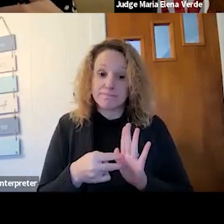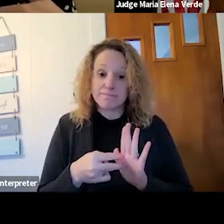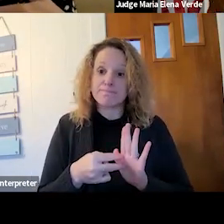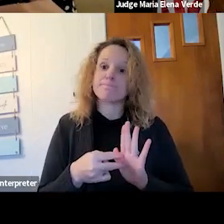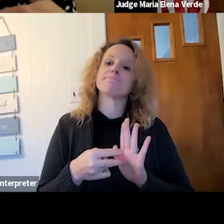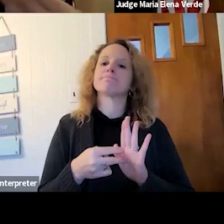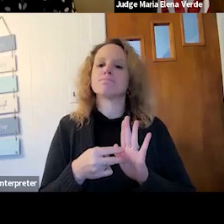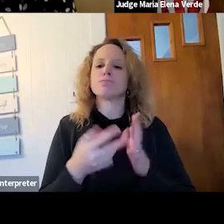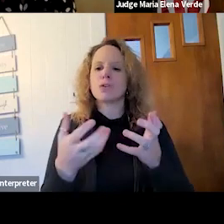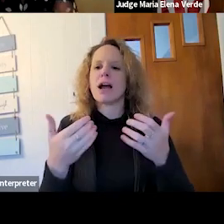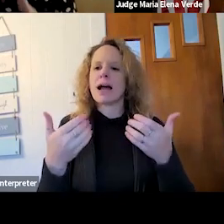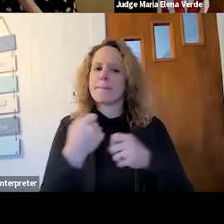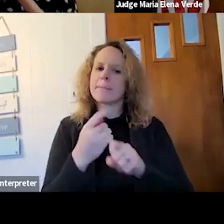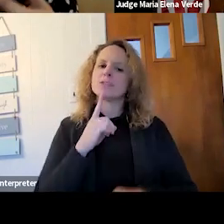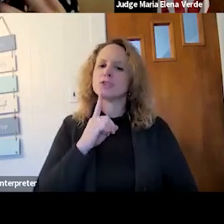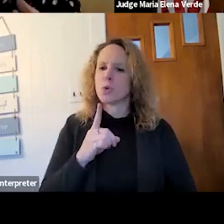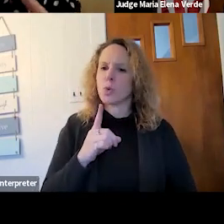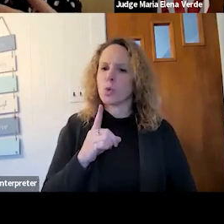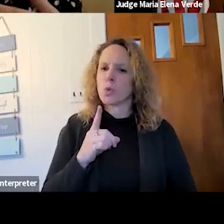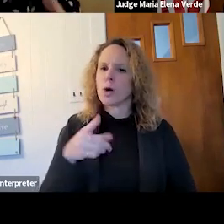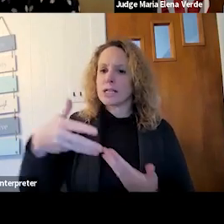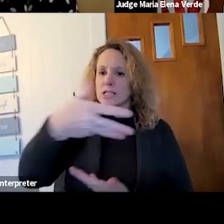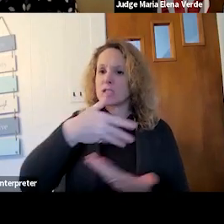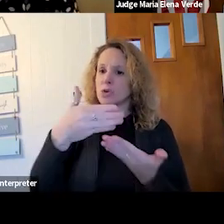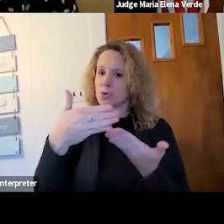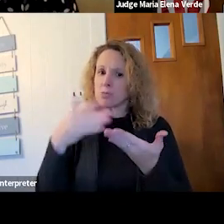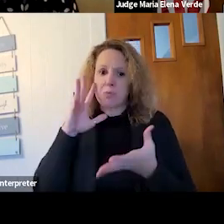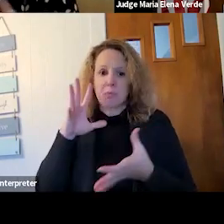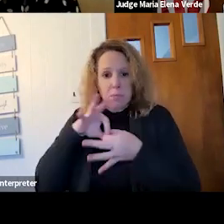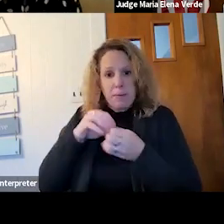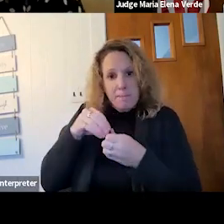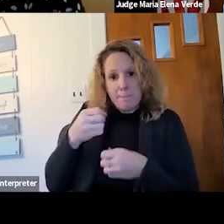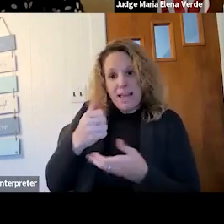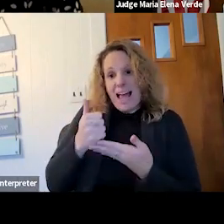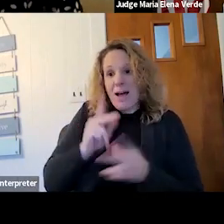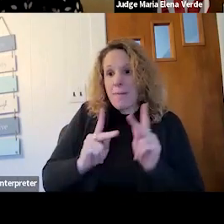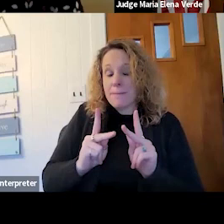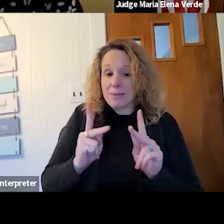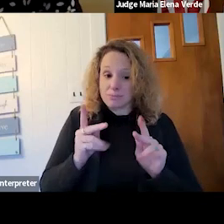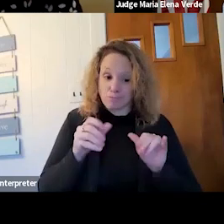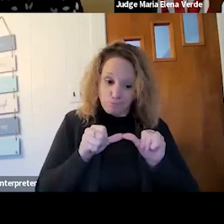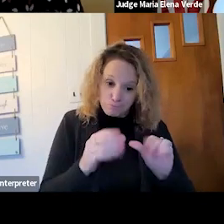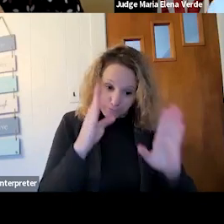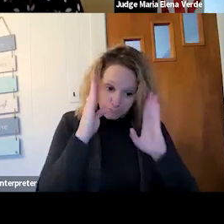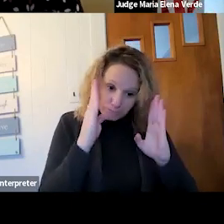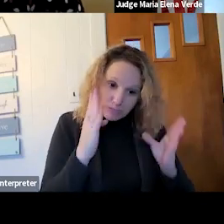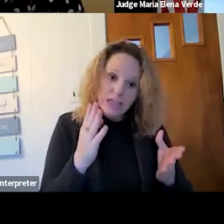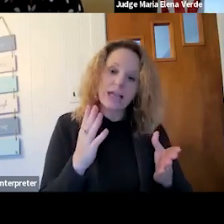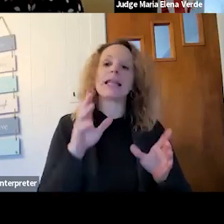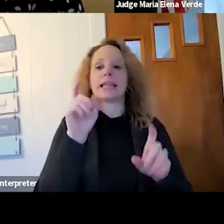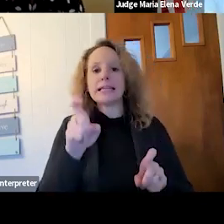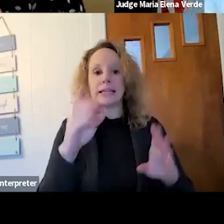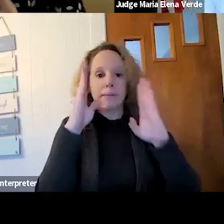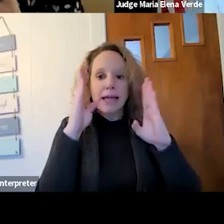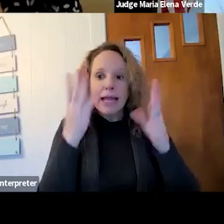to make sure that the social piece is there to help people sustain attention, right? They have to be able to pay